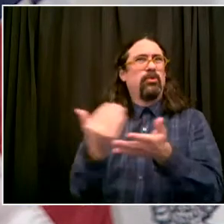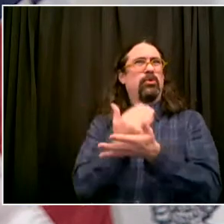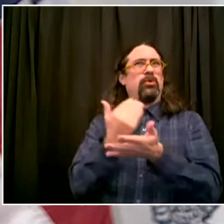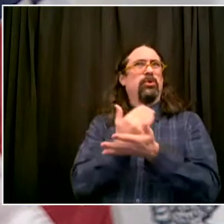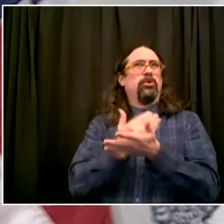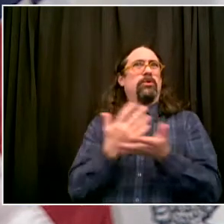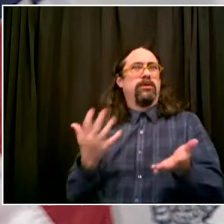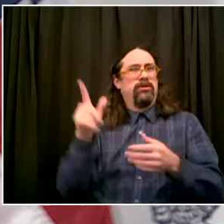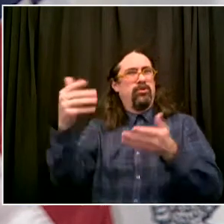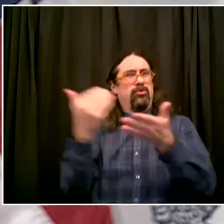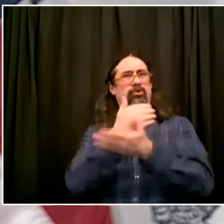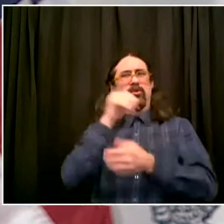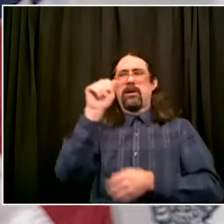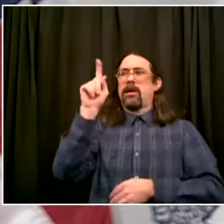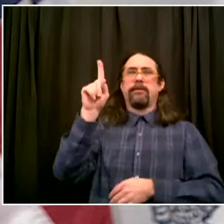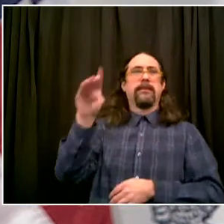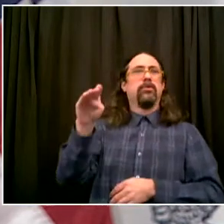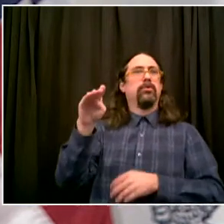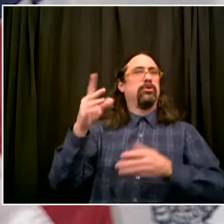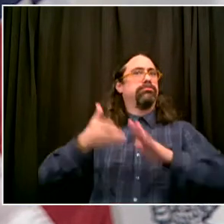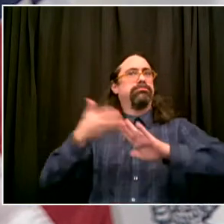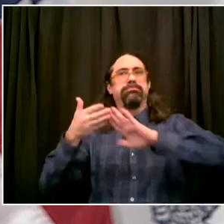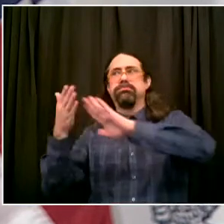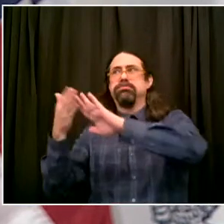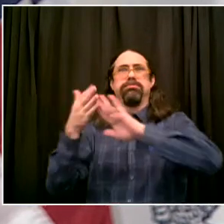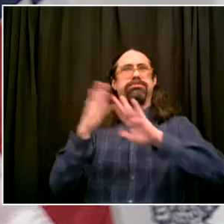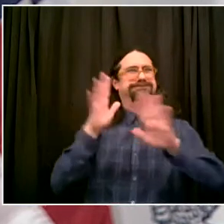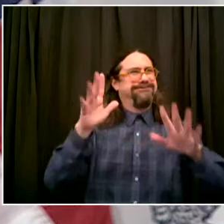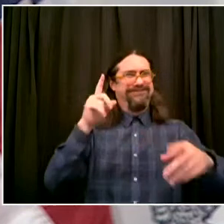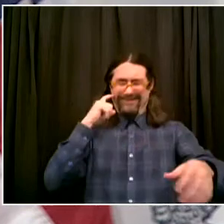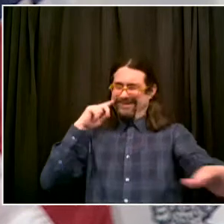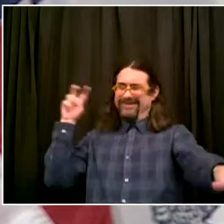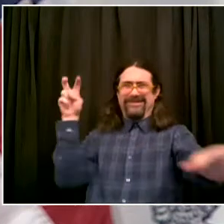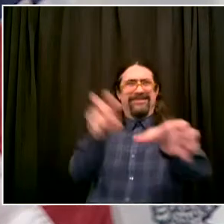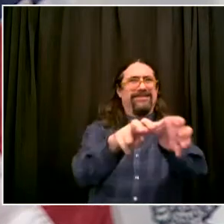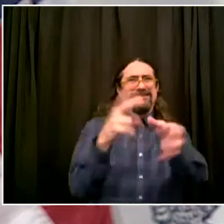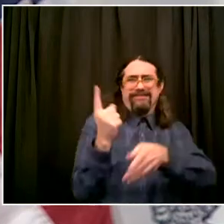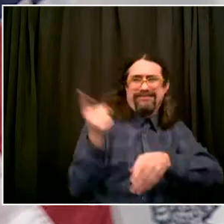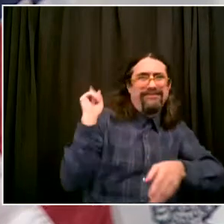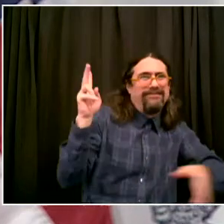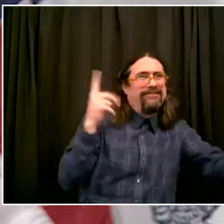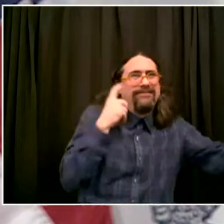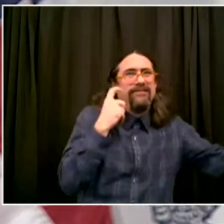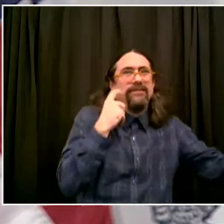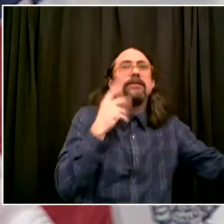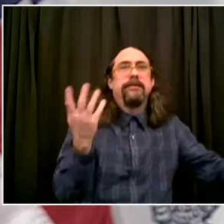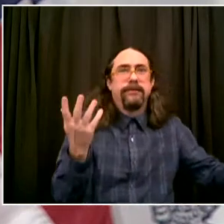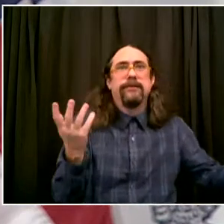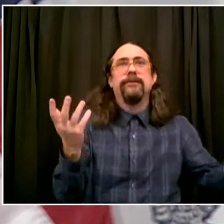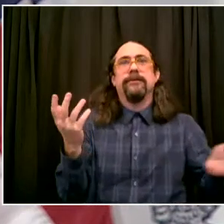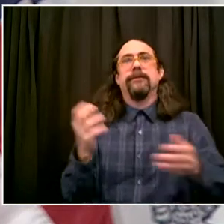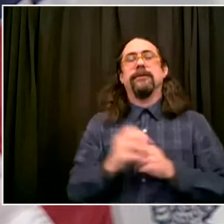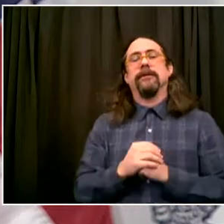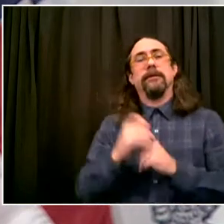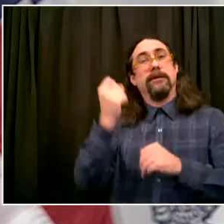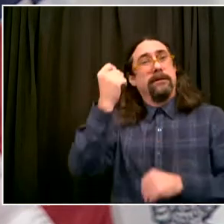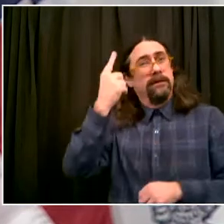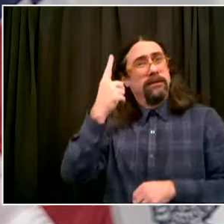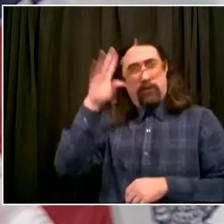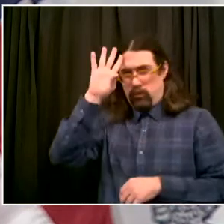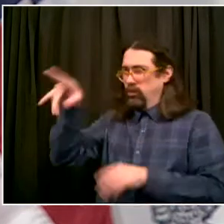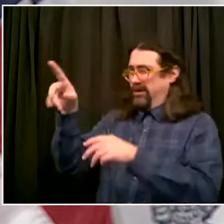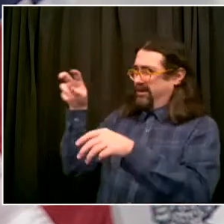the status quo won't be able to work well enough under current conditions. It just can't. It's not President Biden's fault. It's what he was